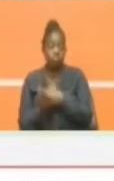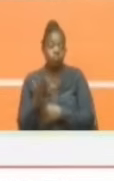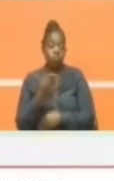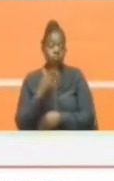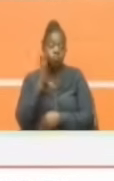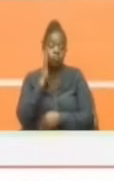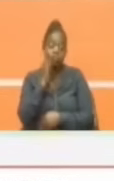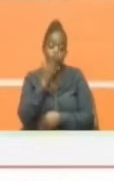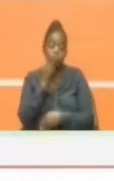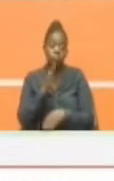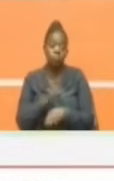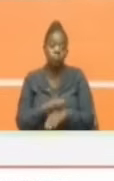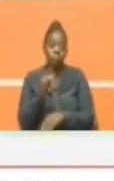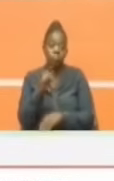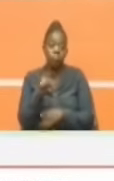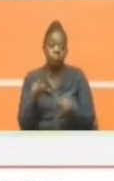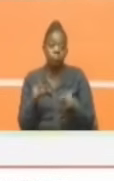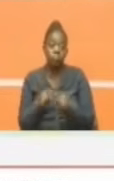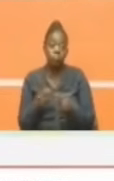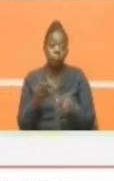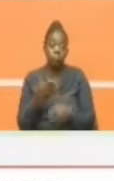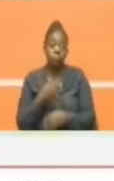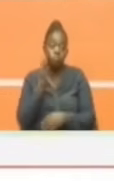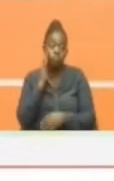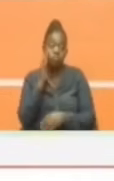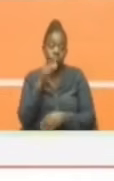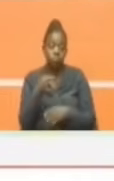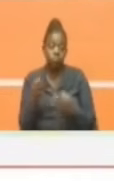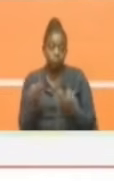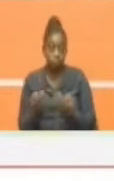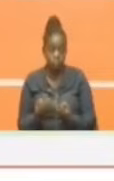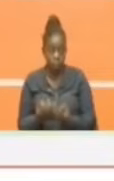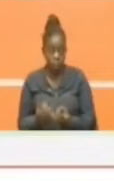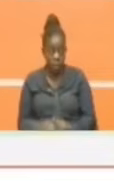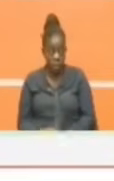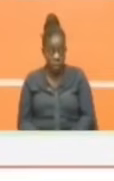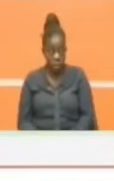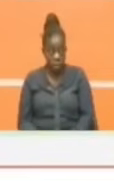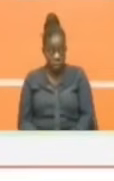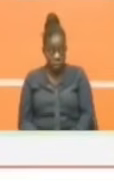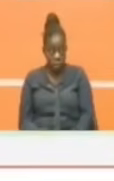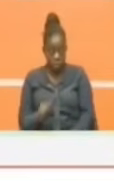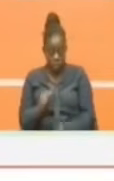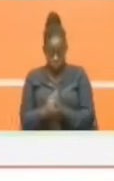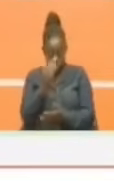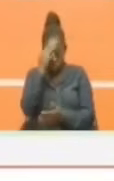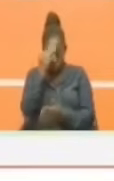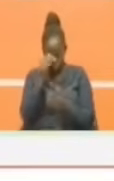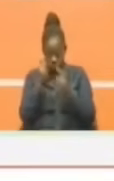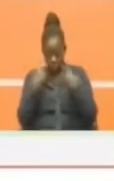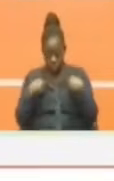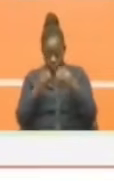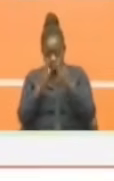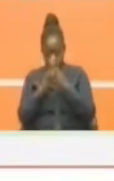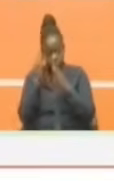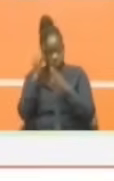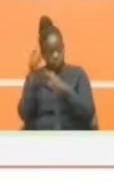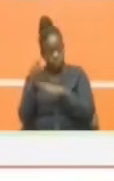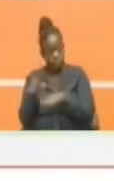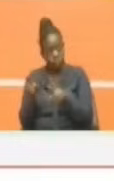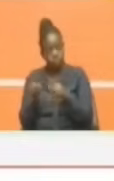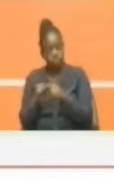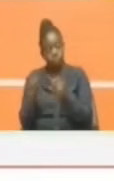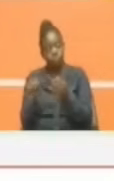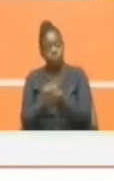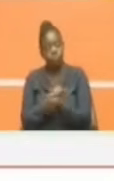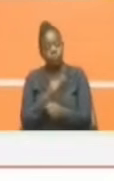on him and may have mercy on his family. That's why we pray for the dead. So it's not a waste of